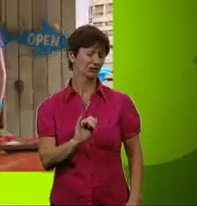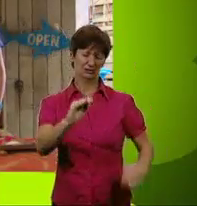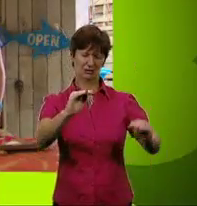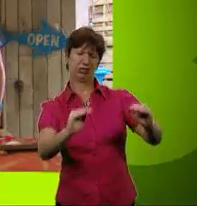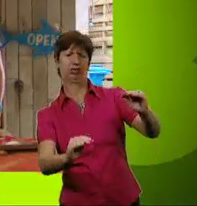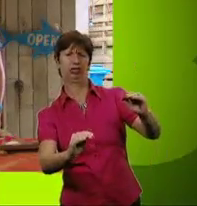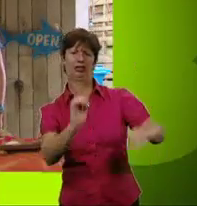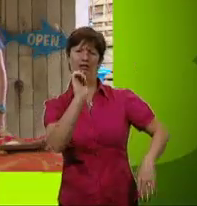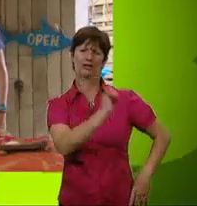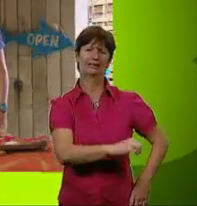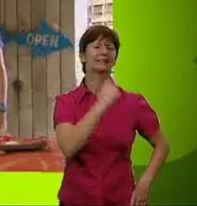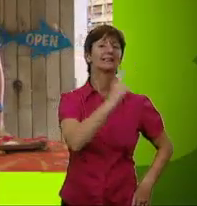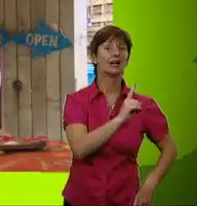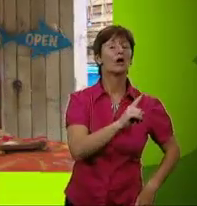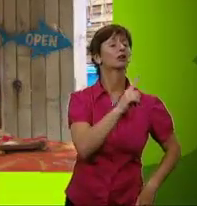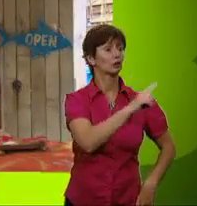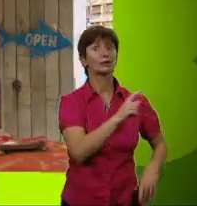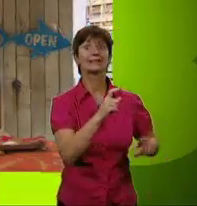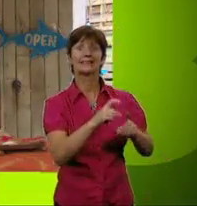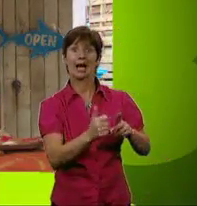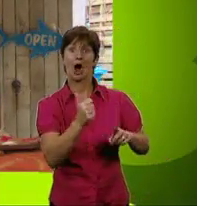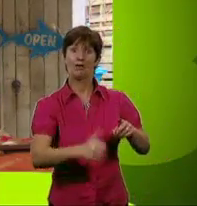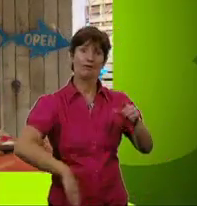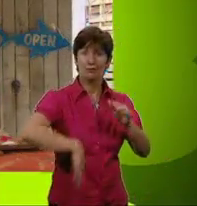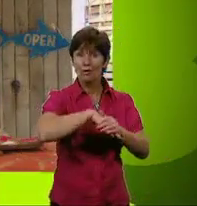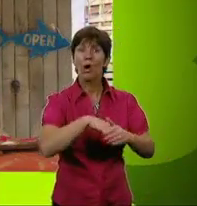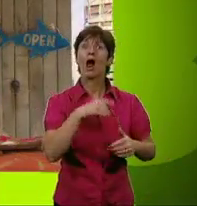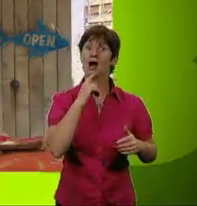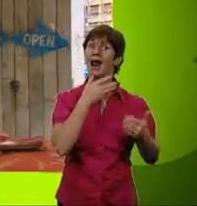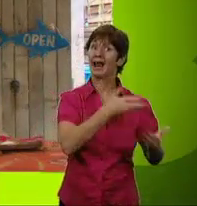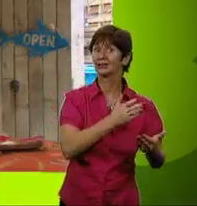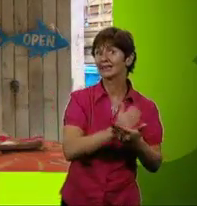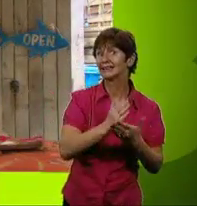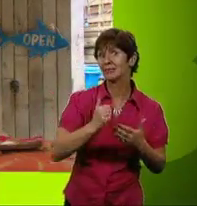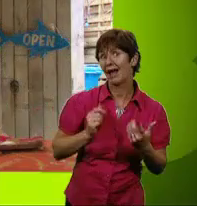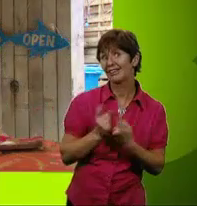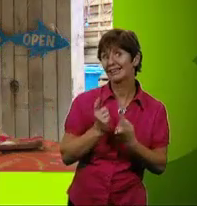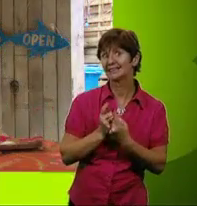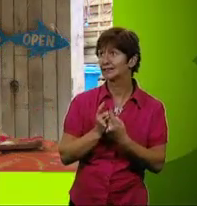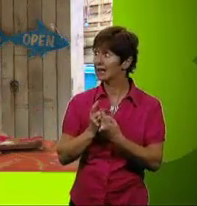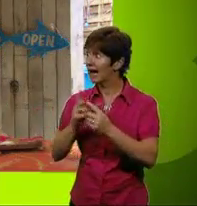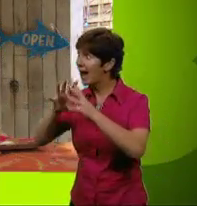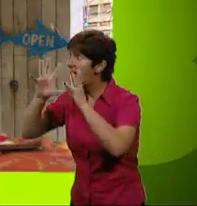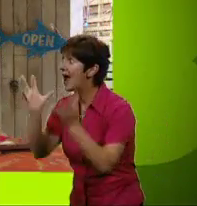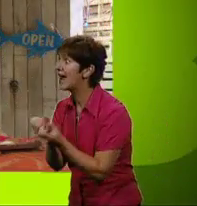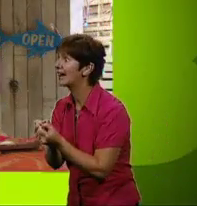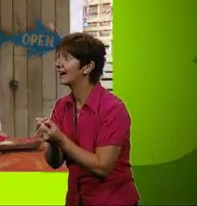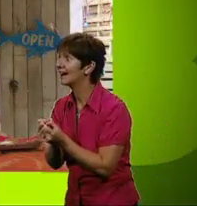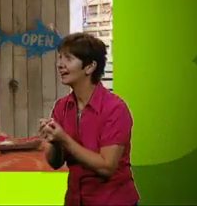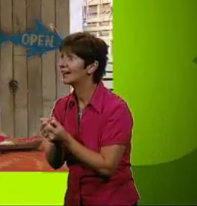what. If you can take the whole day off, I will let you tidy all my stuff.